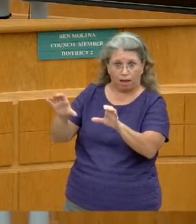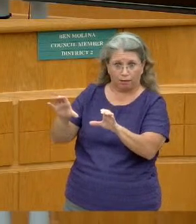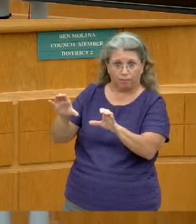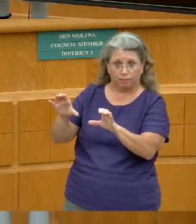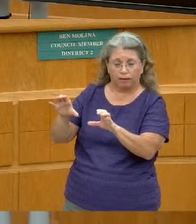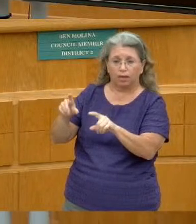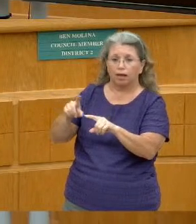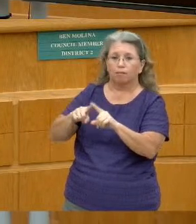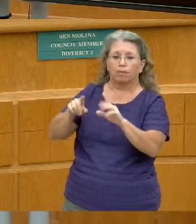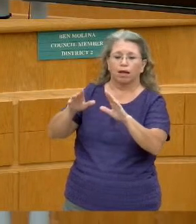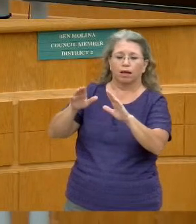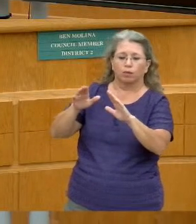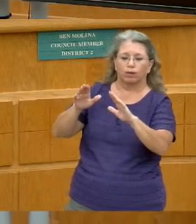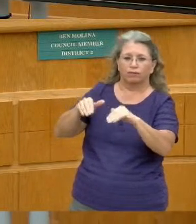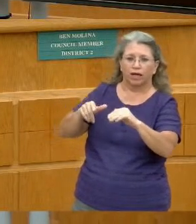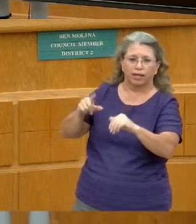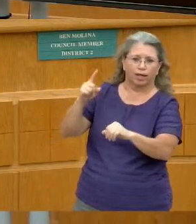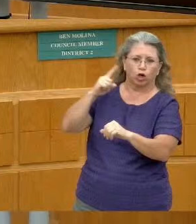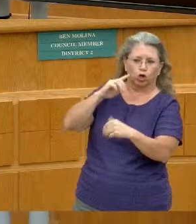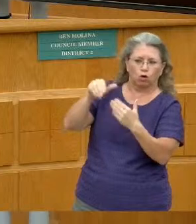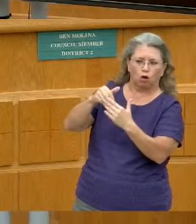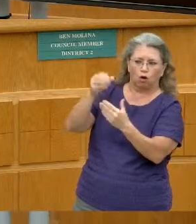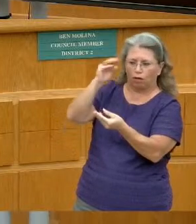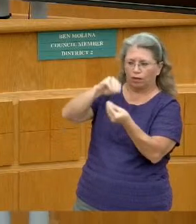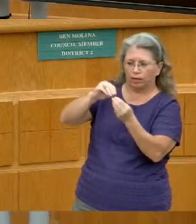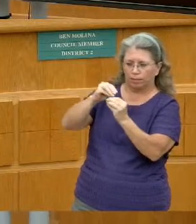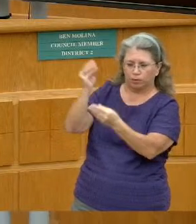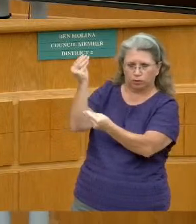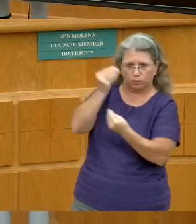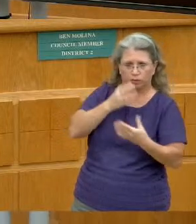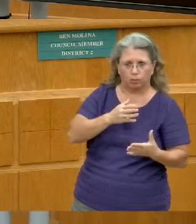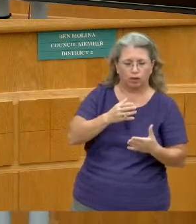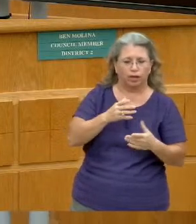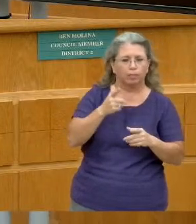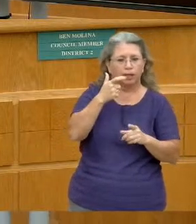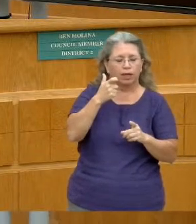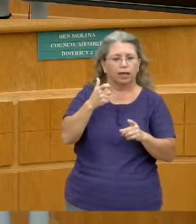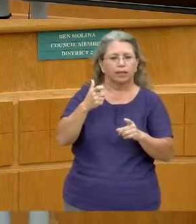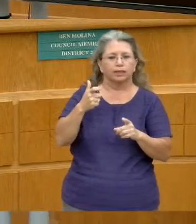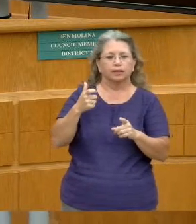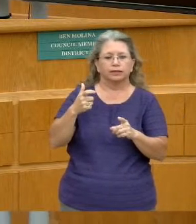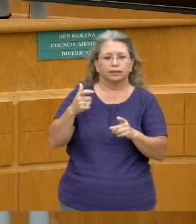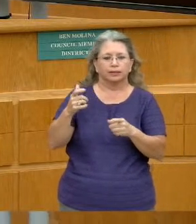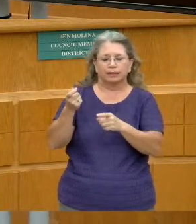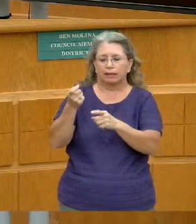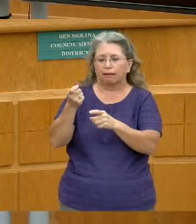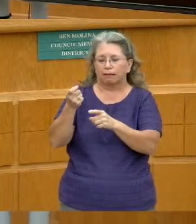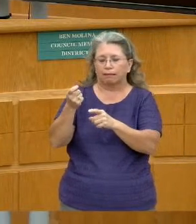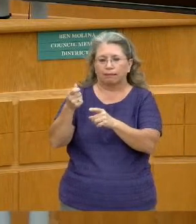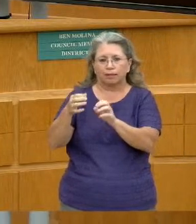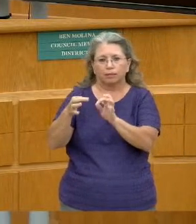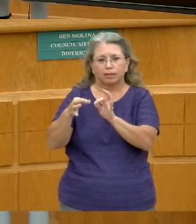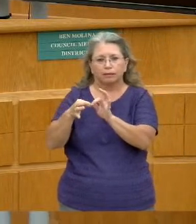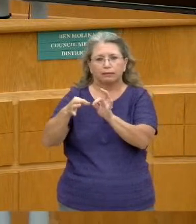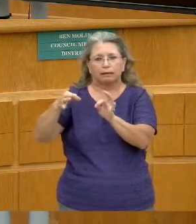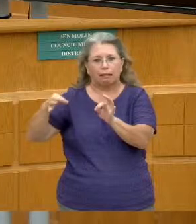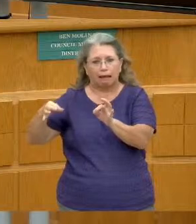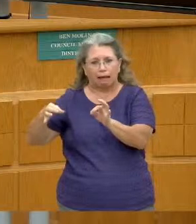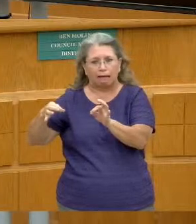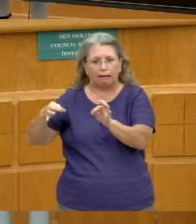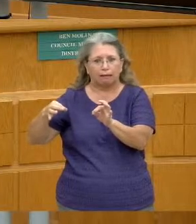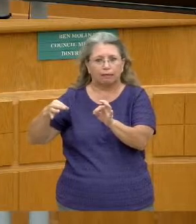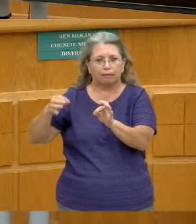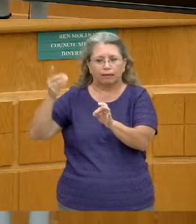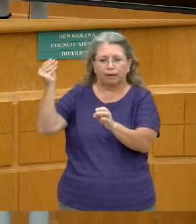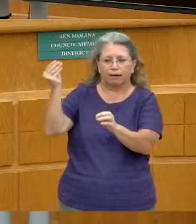the results lag behind the actual tests given. So don't be discouraged if you see that there